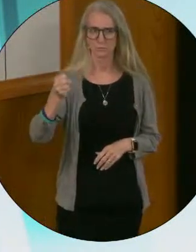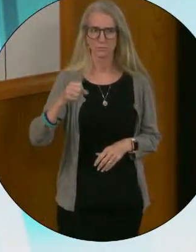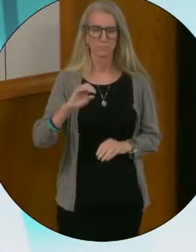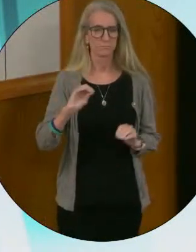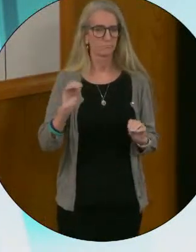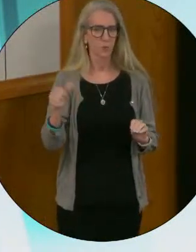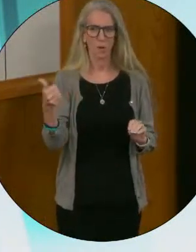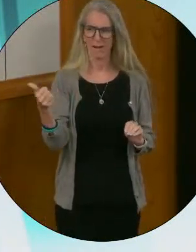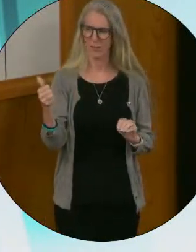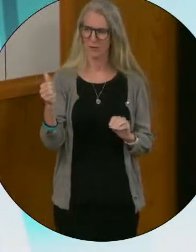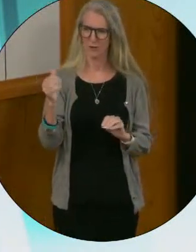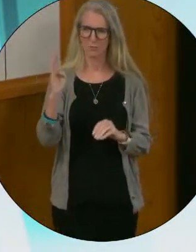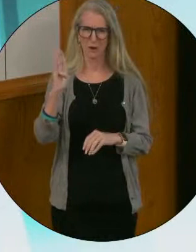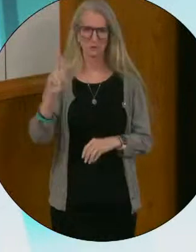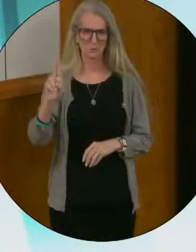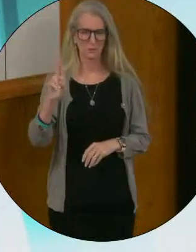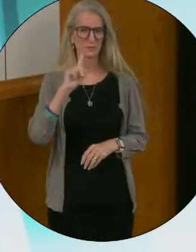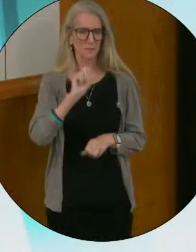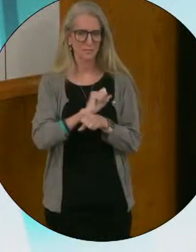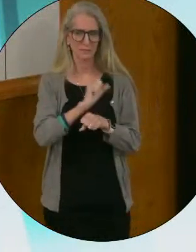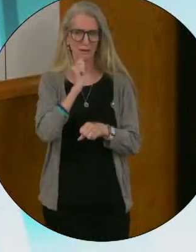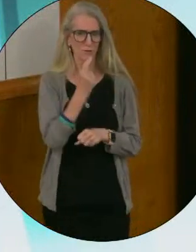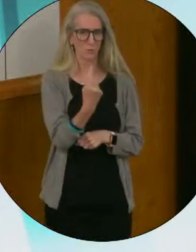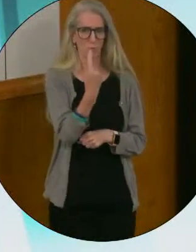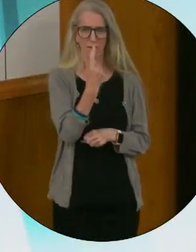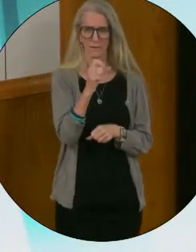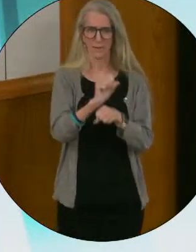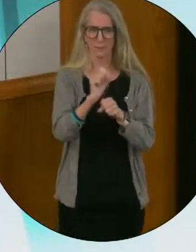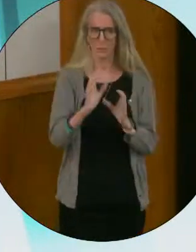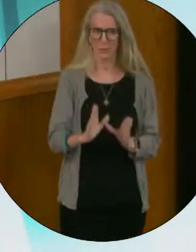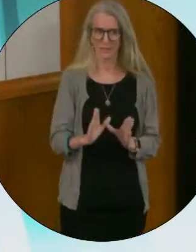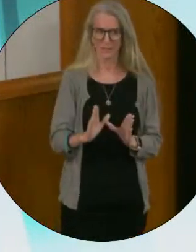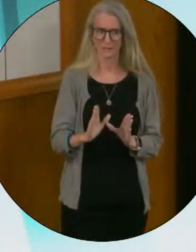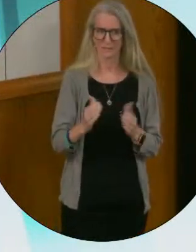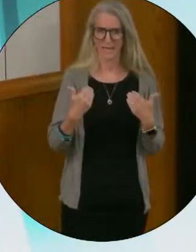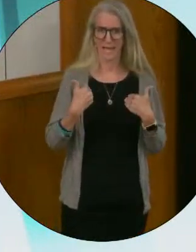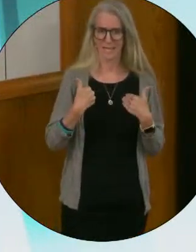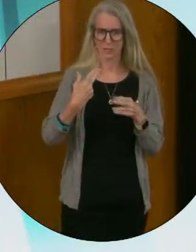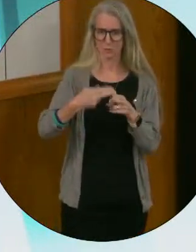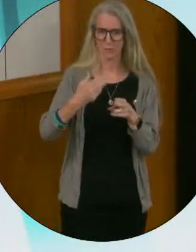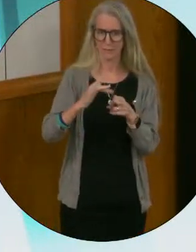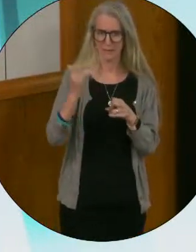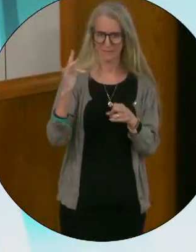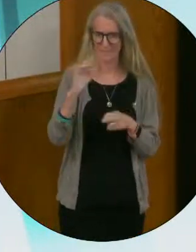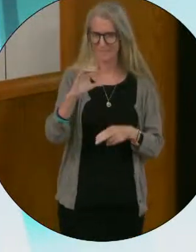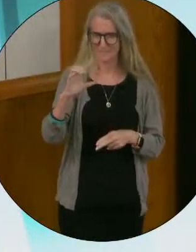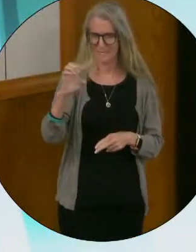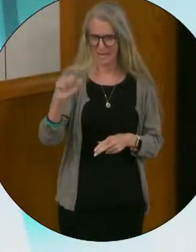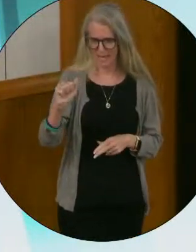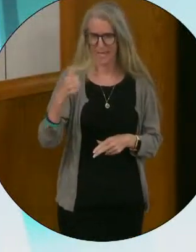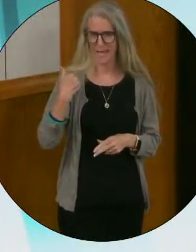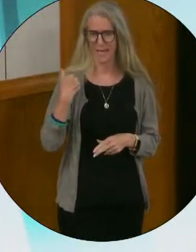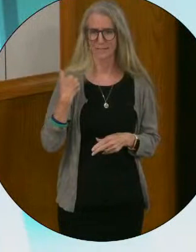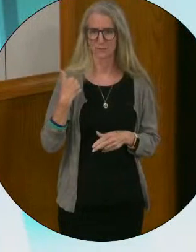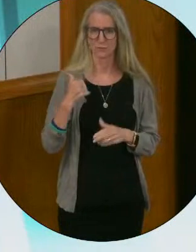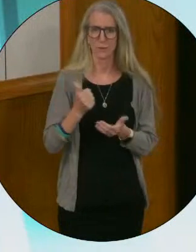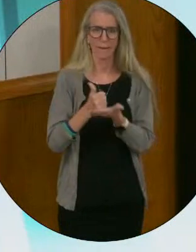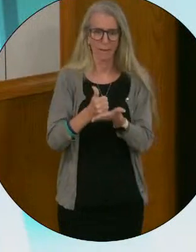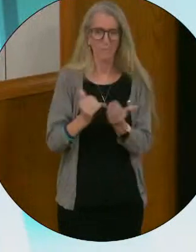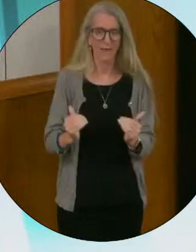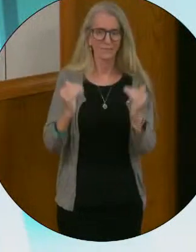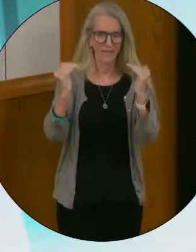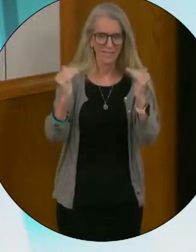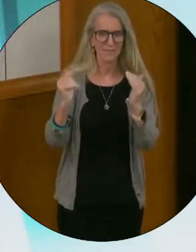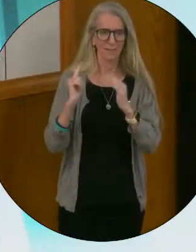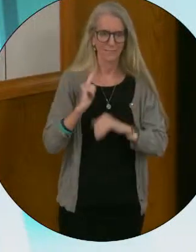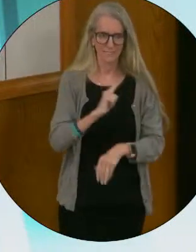unit, and certainly not your one employee, has the credibility that CCA has to help advance the legislation in